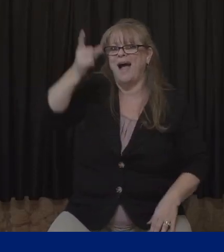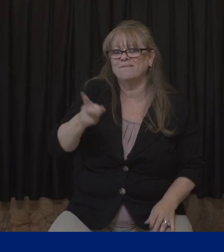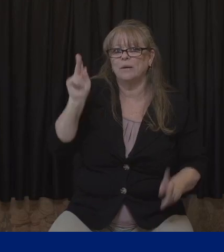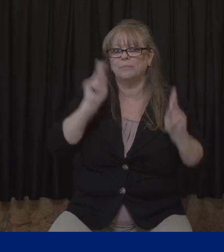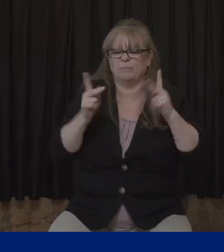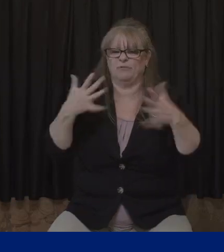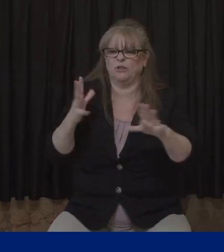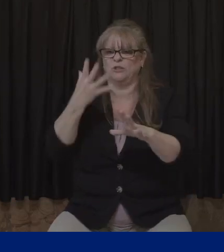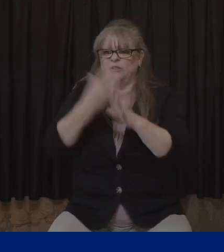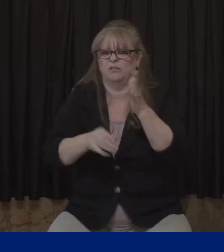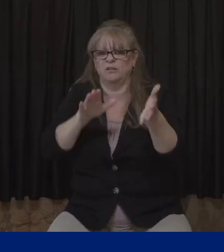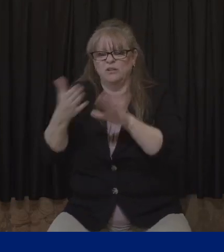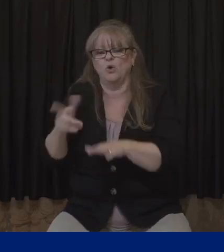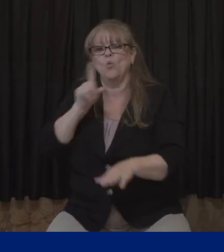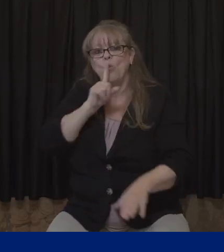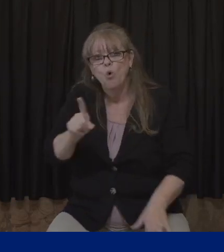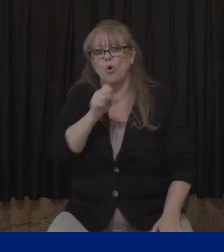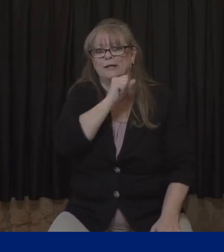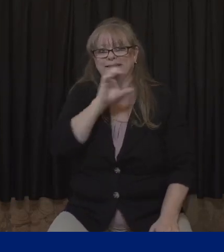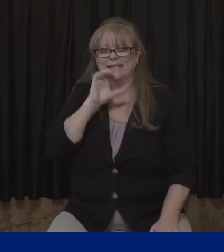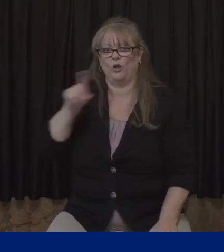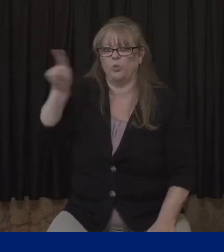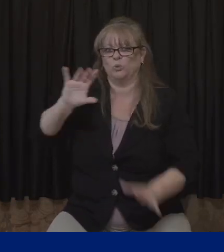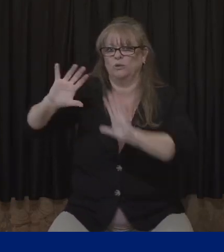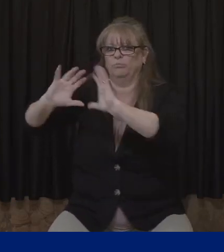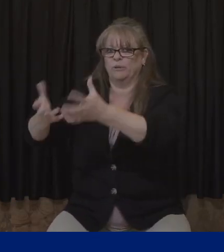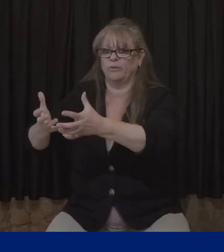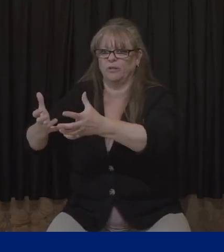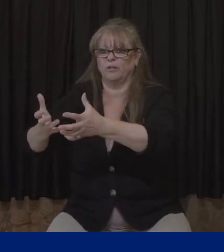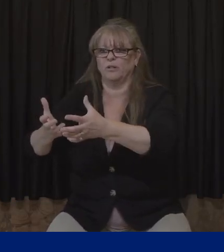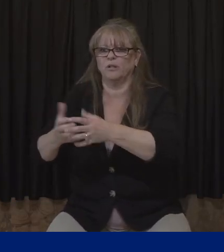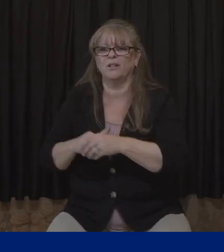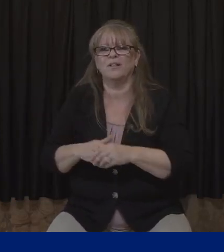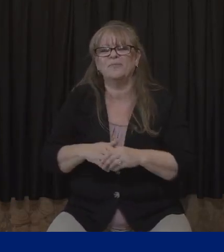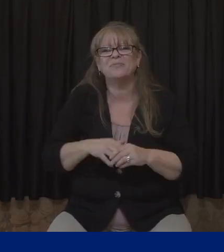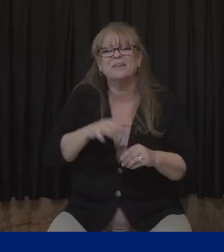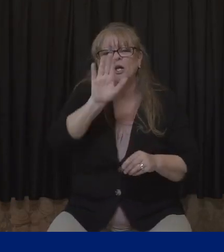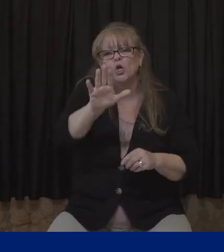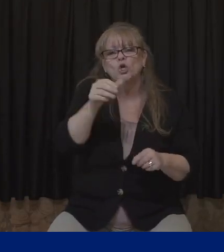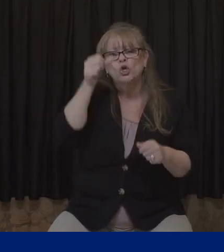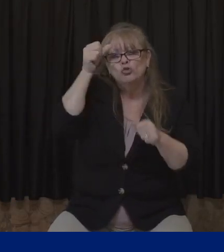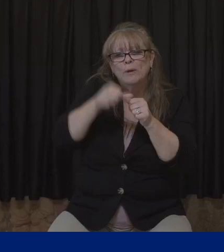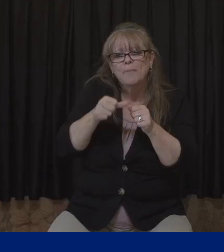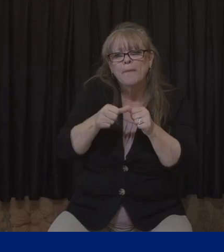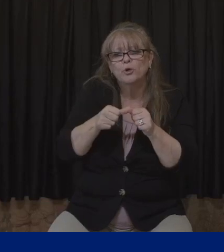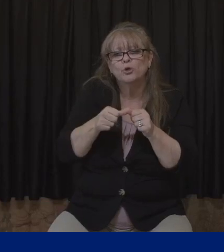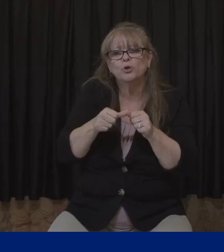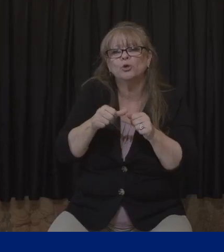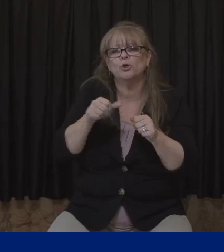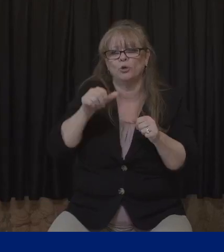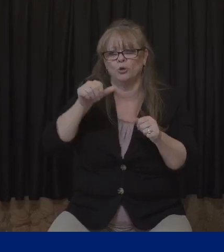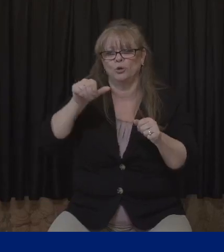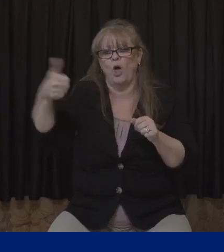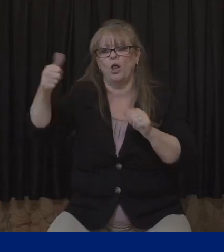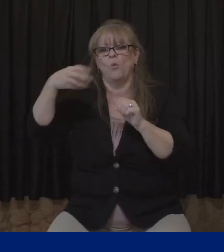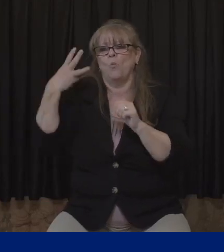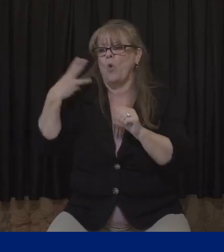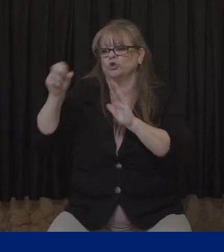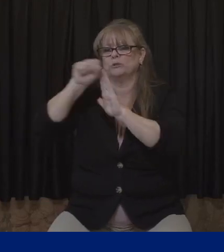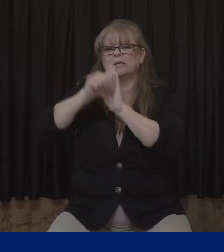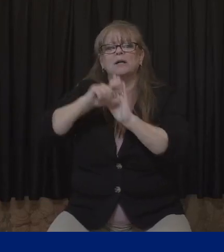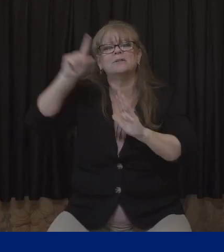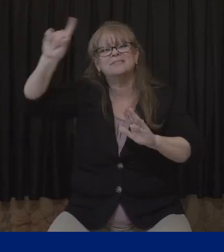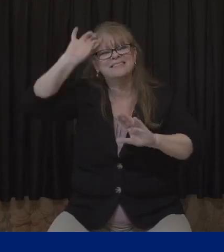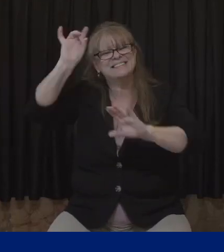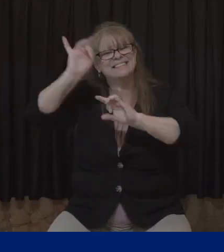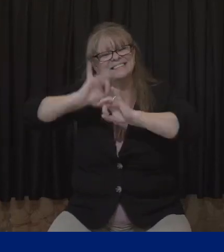Colorado, you might recall Washington State was a week or two ahead in having more cases. I called Governor Inslee every week for a few weeks, and